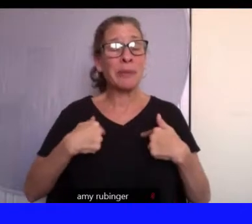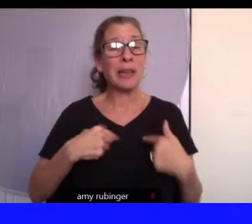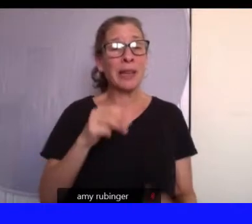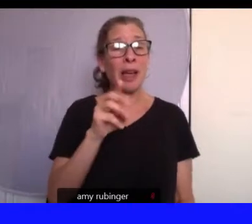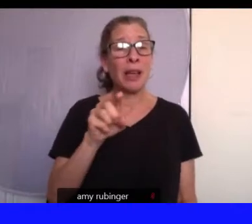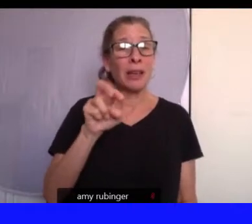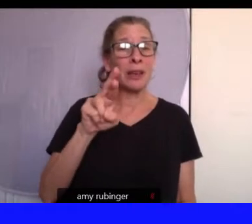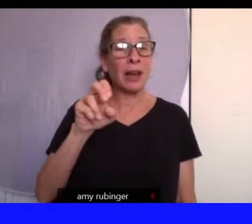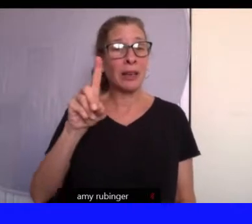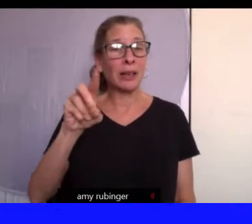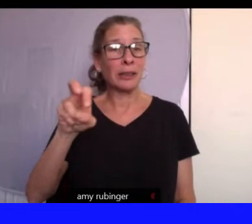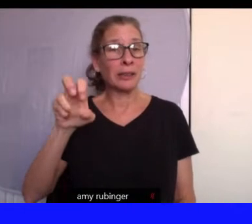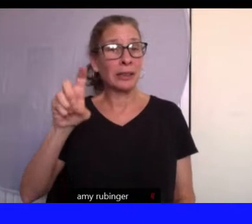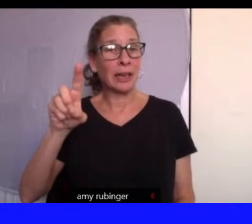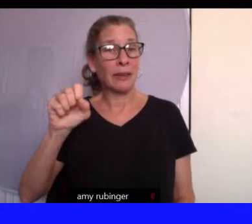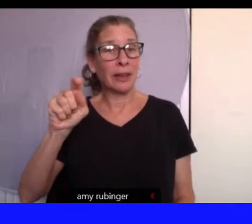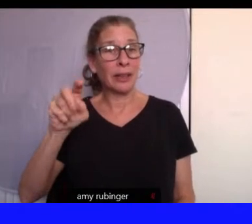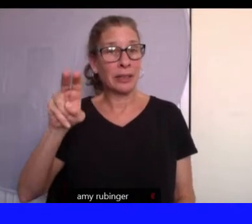slide.